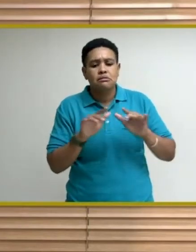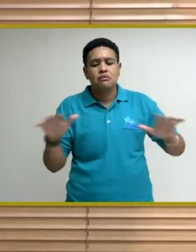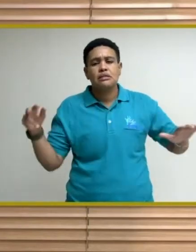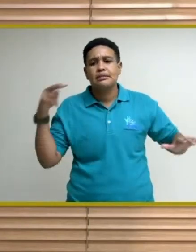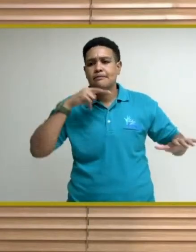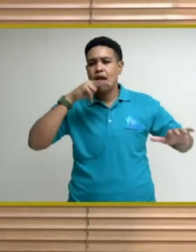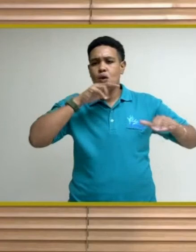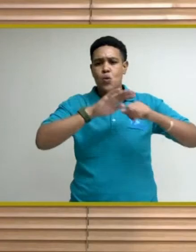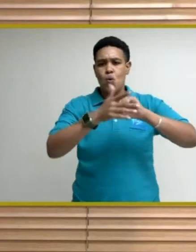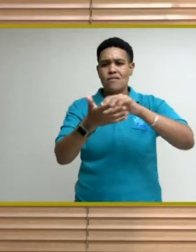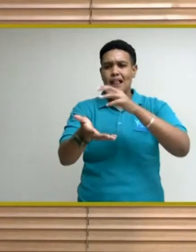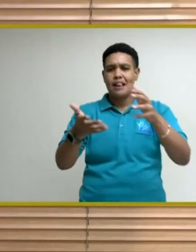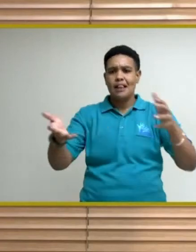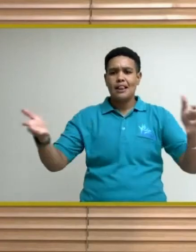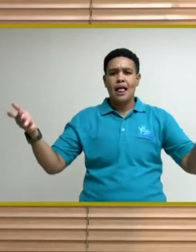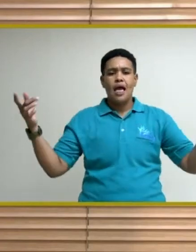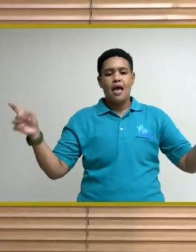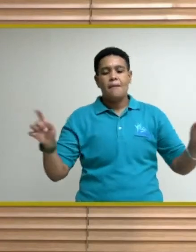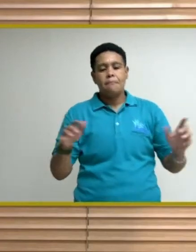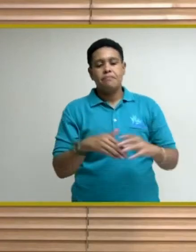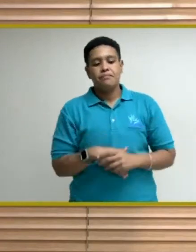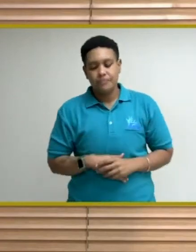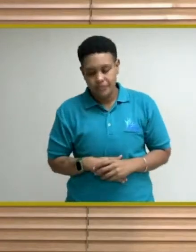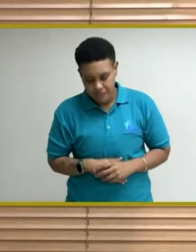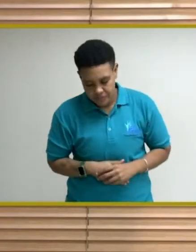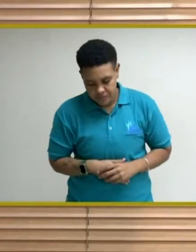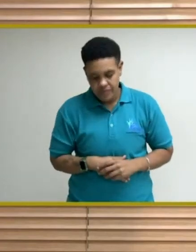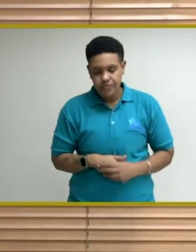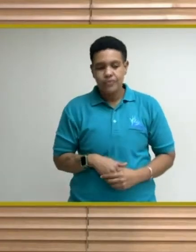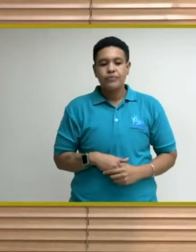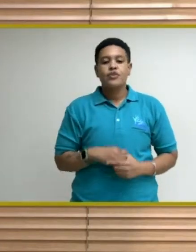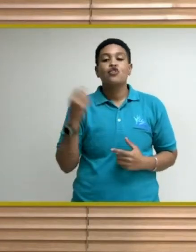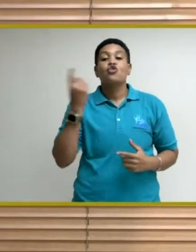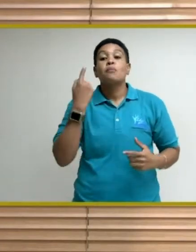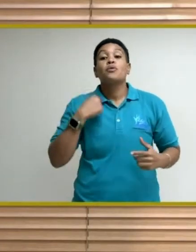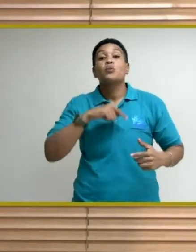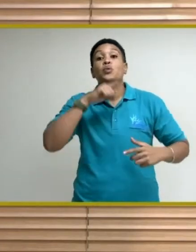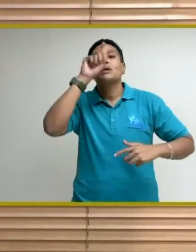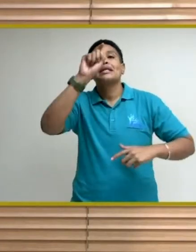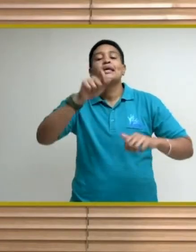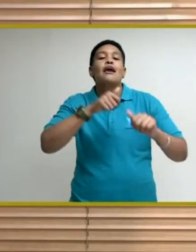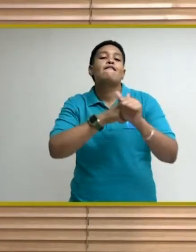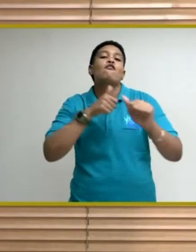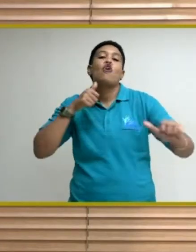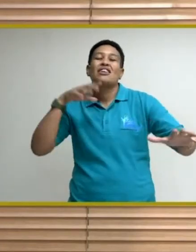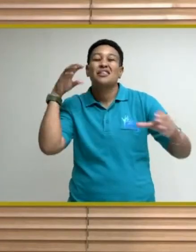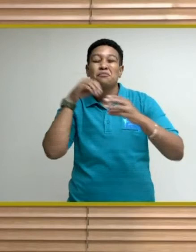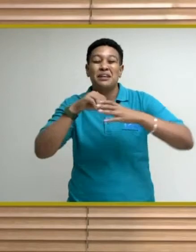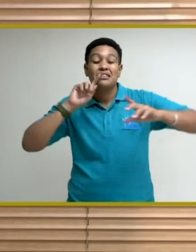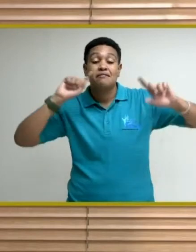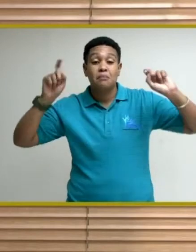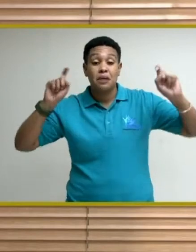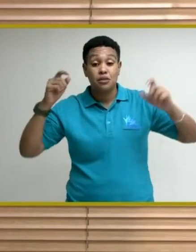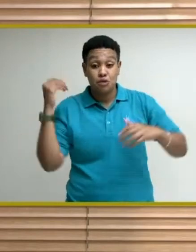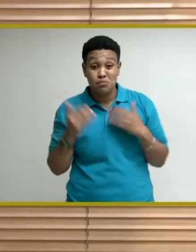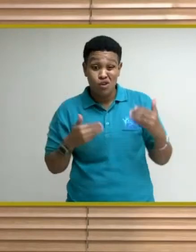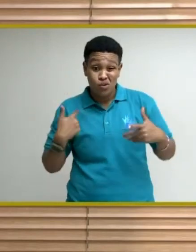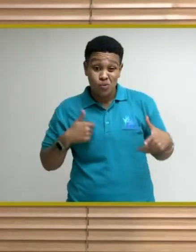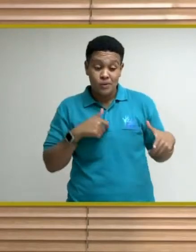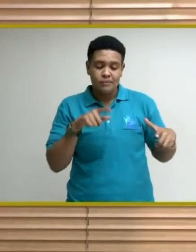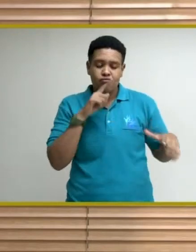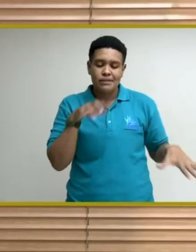virus. And it is something that we really need to avoid. It's part of the management process. We have